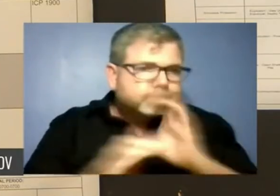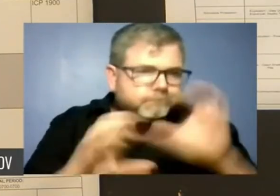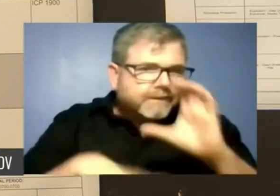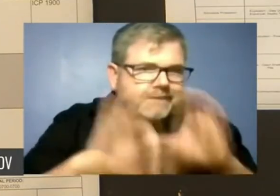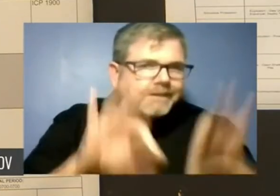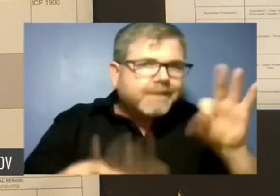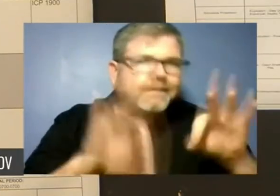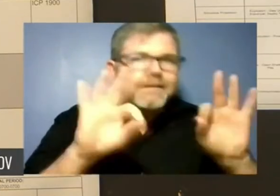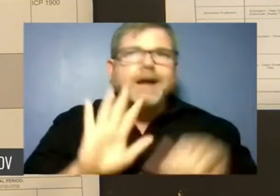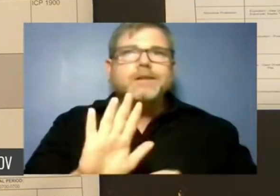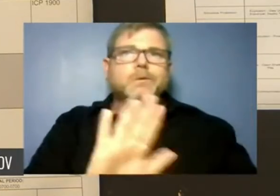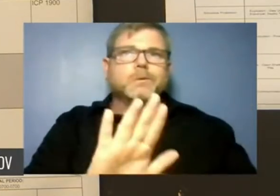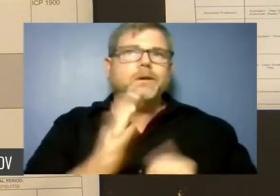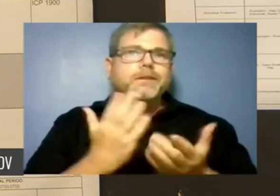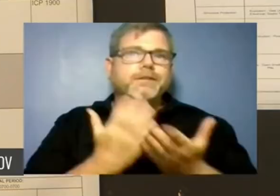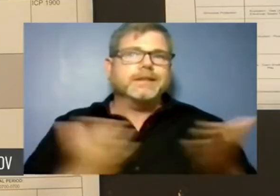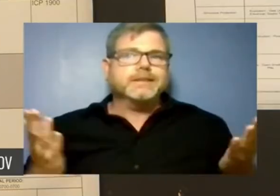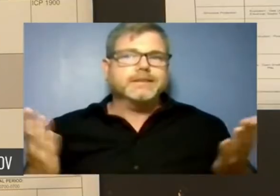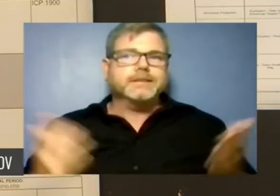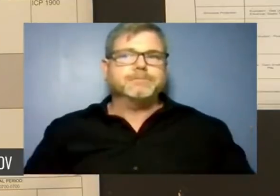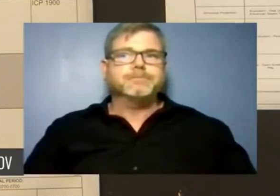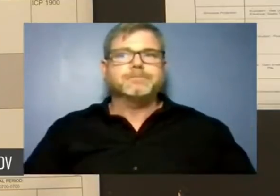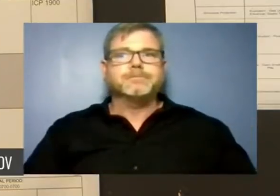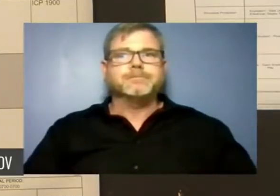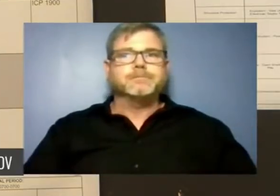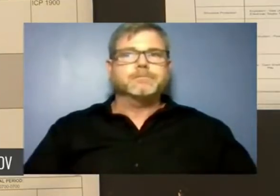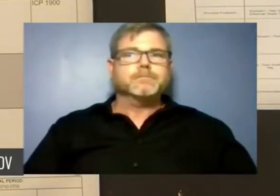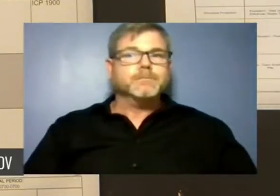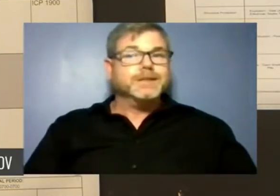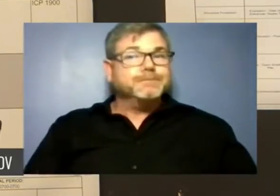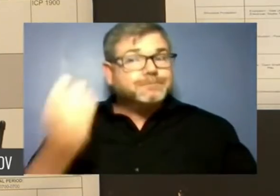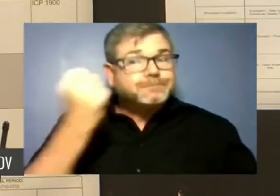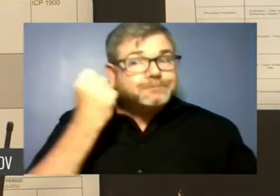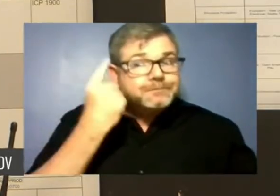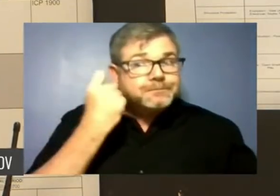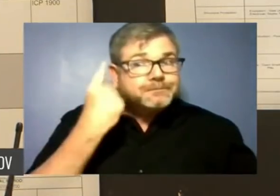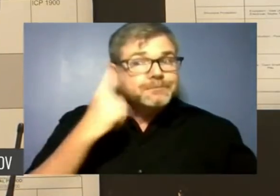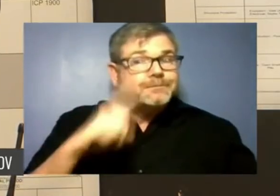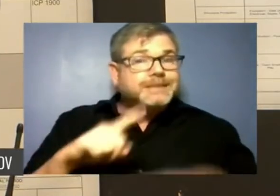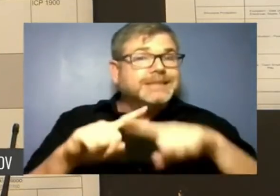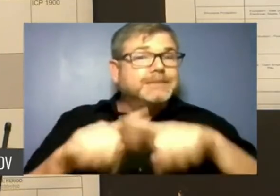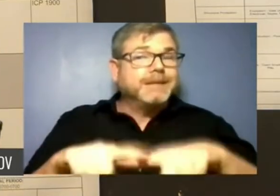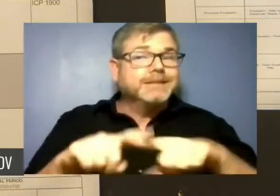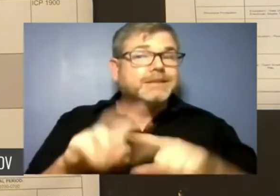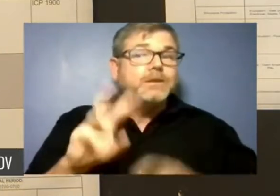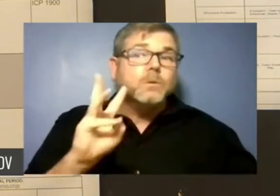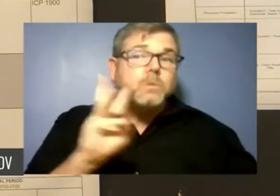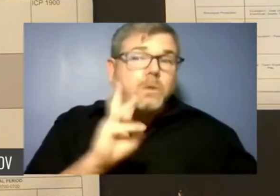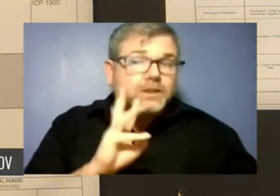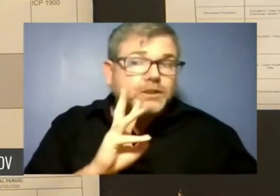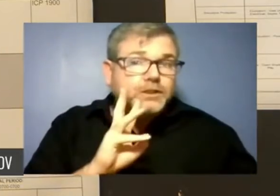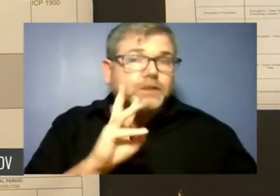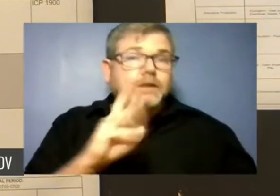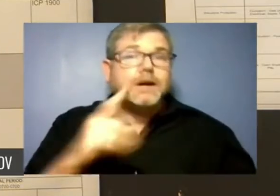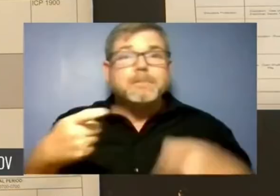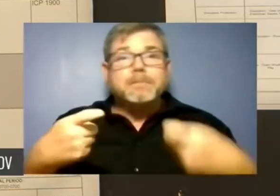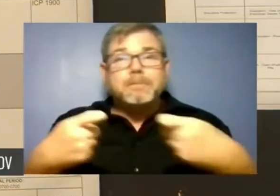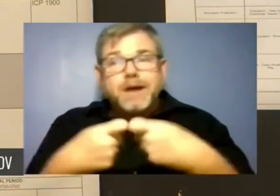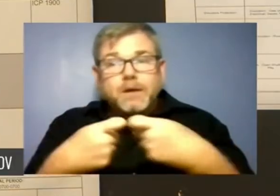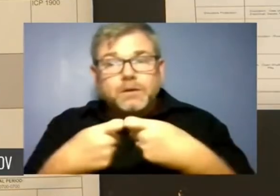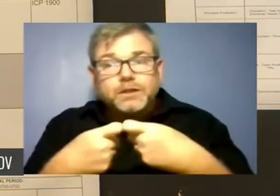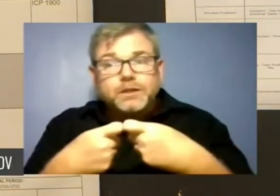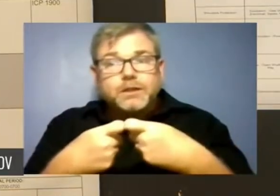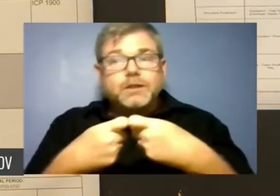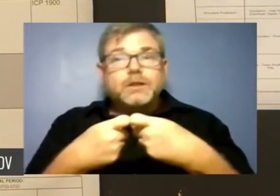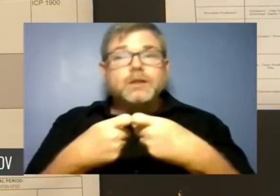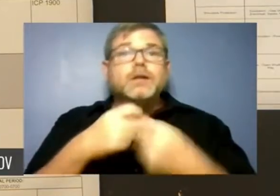dependent on water, sewer, and power. So at this time, we get a lot of questions as to why folks can't just go back to their home if they